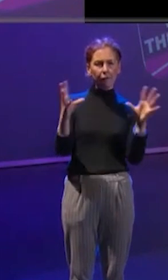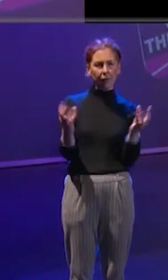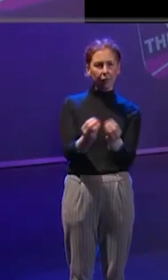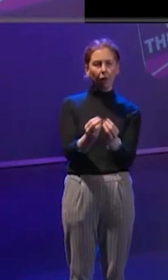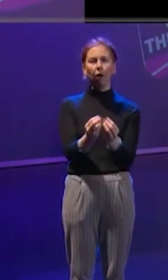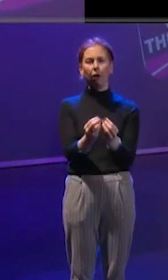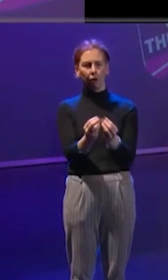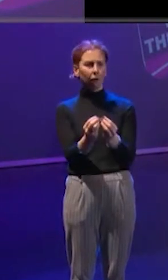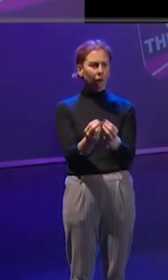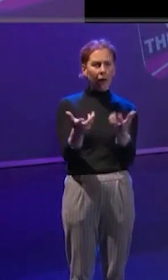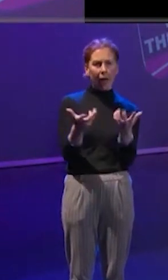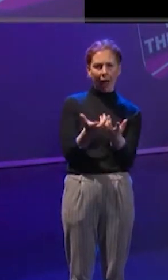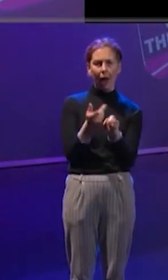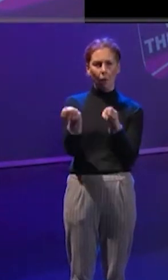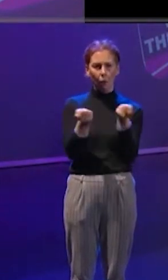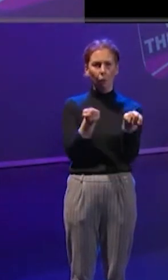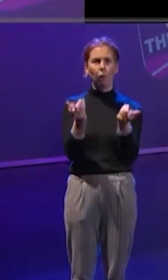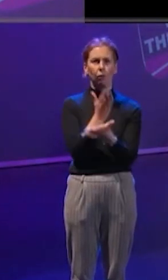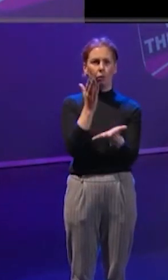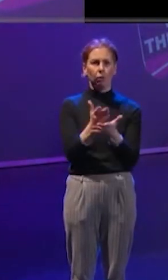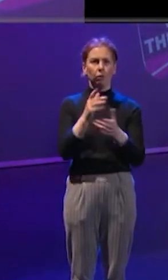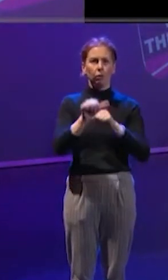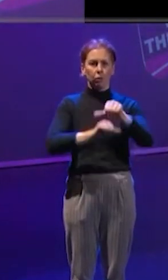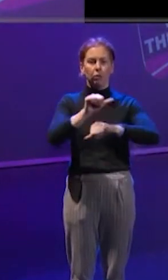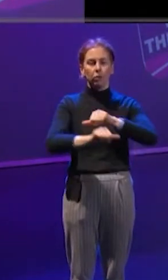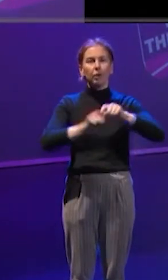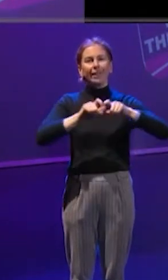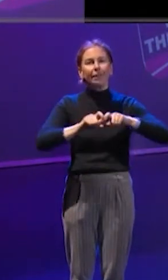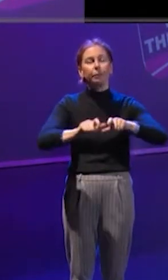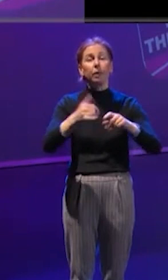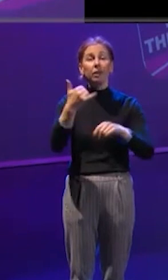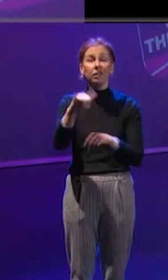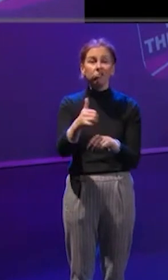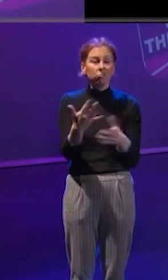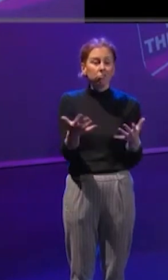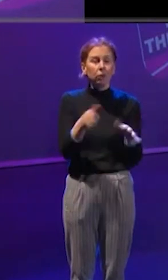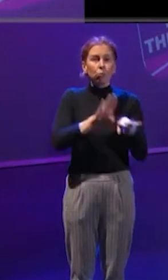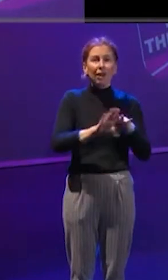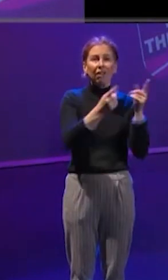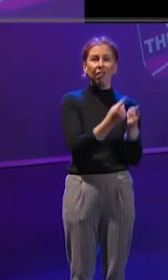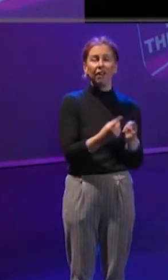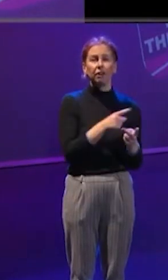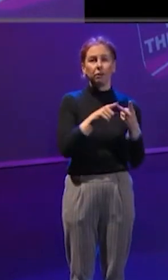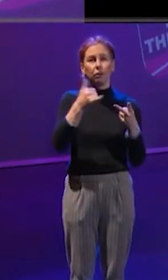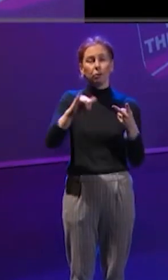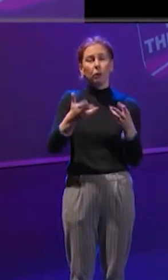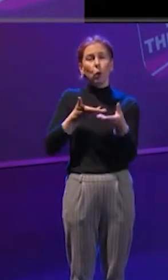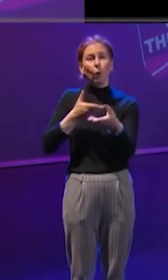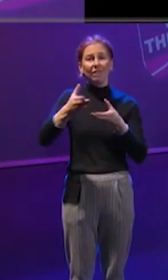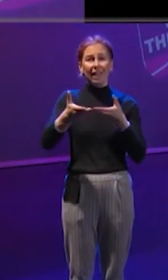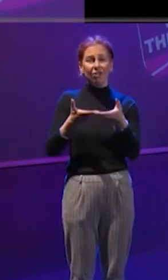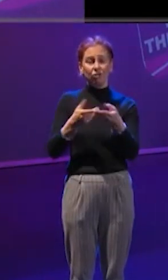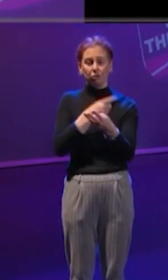to keep it moving. And sometimes that's something really practical. Sometimes it's a conversation. Sometimes it's a bigger gesture.